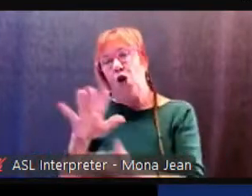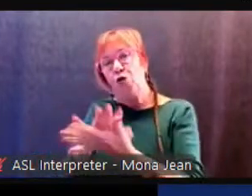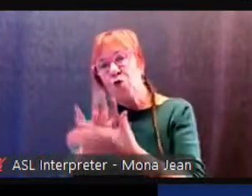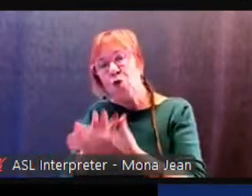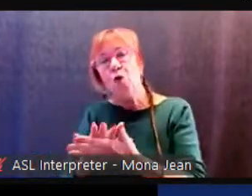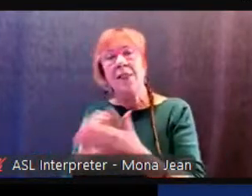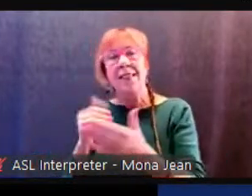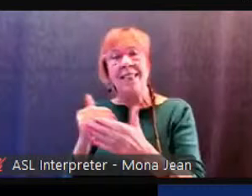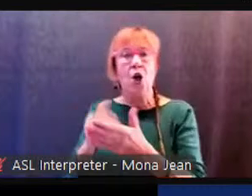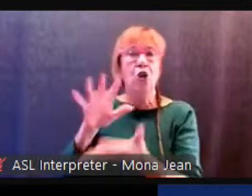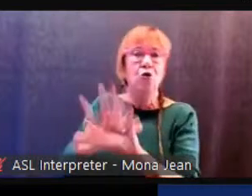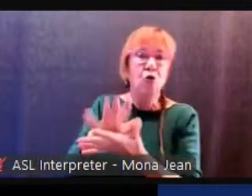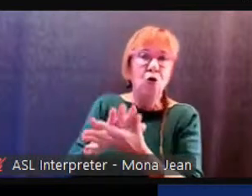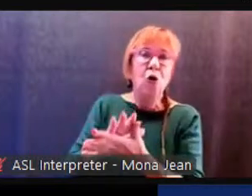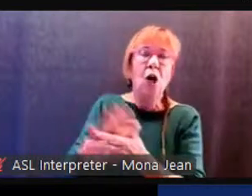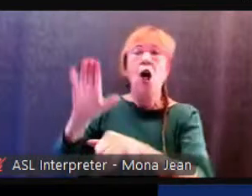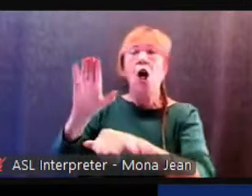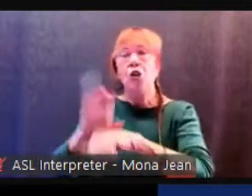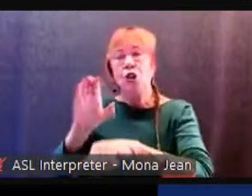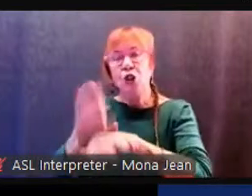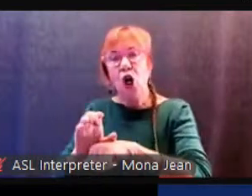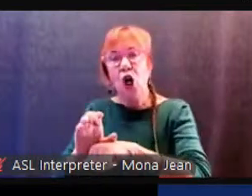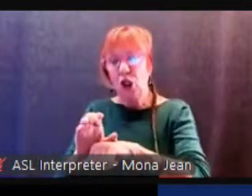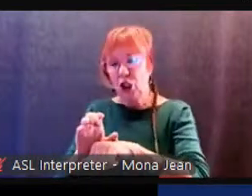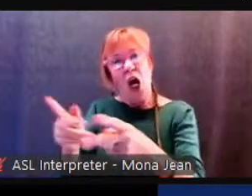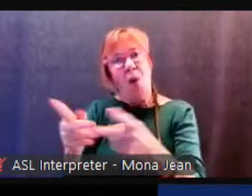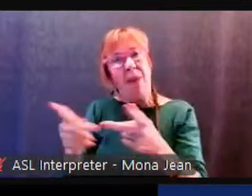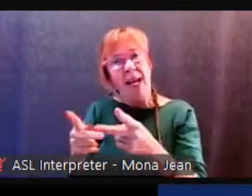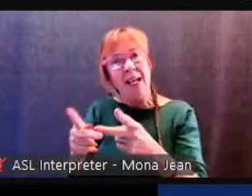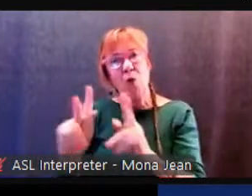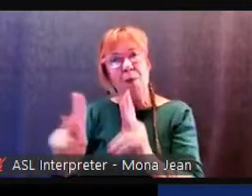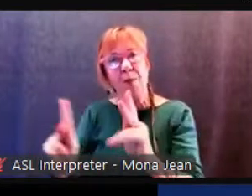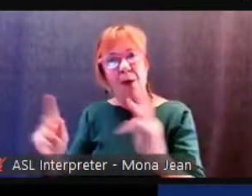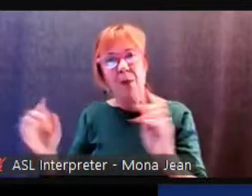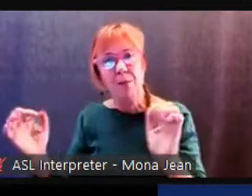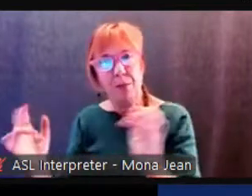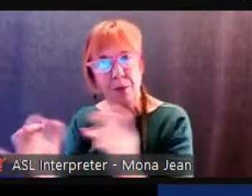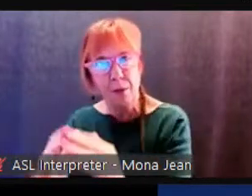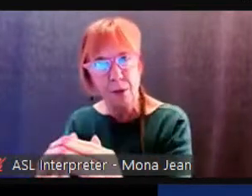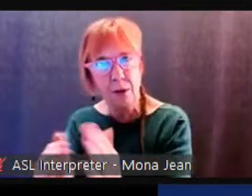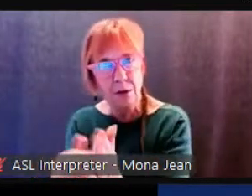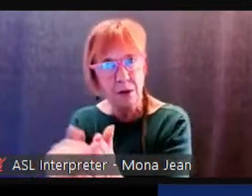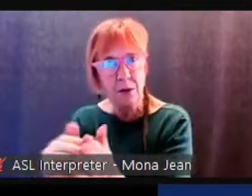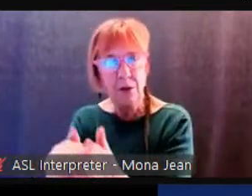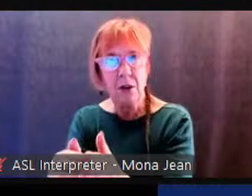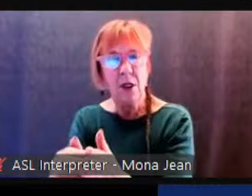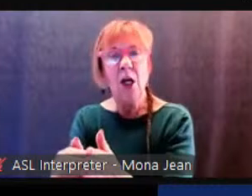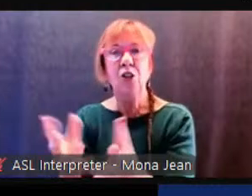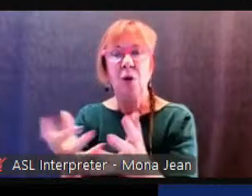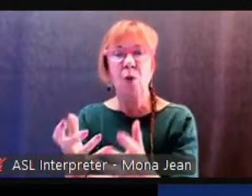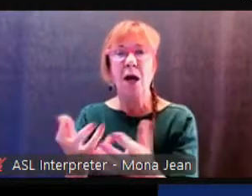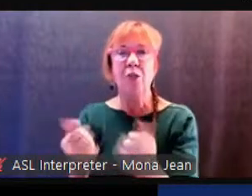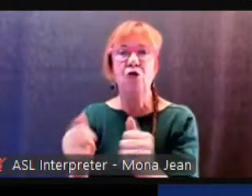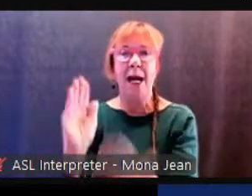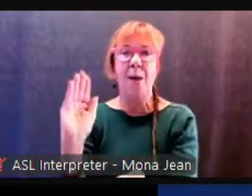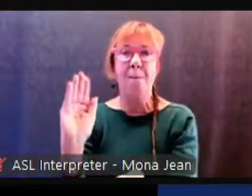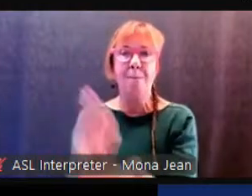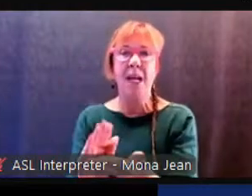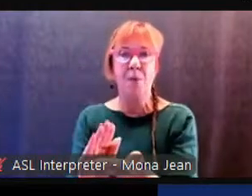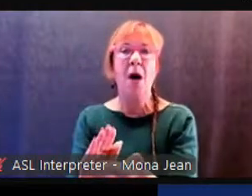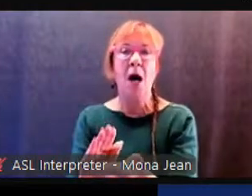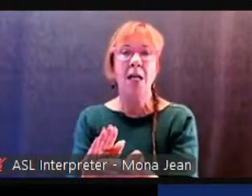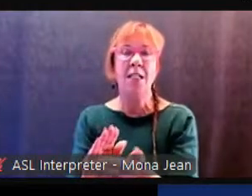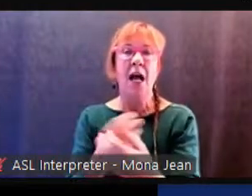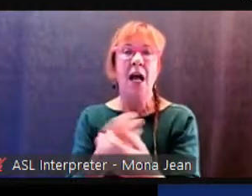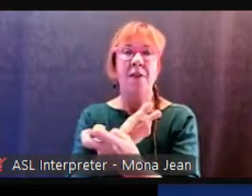churches, places where people frequent. Again, we want to try and minimize that